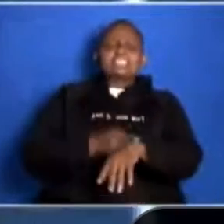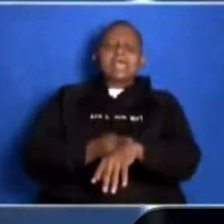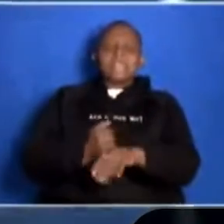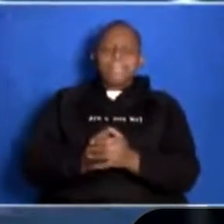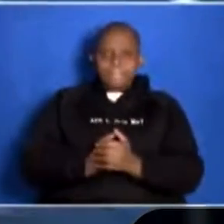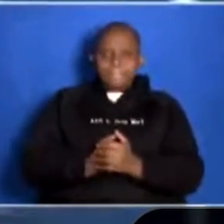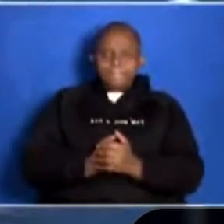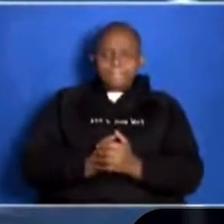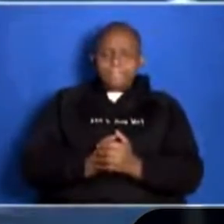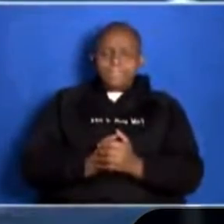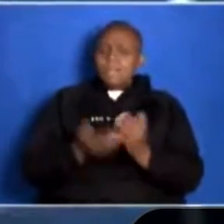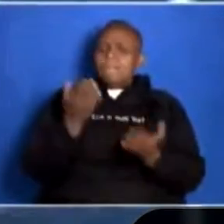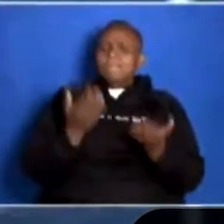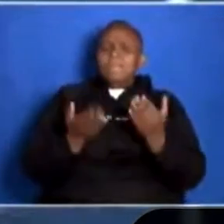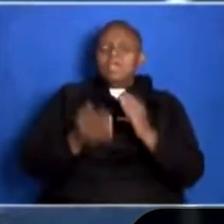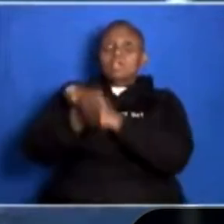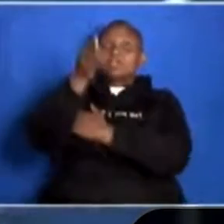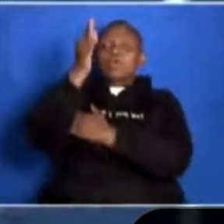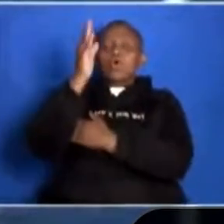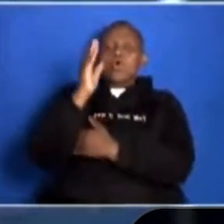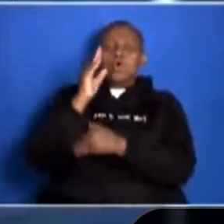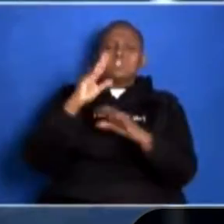1,000 times. Oh, may God bless you